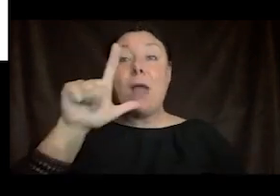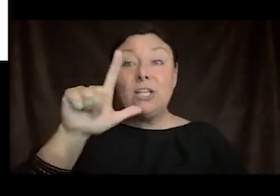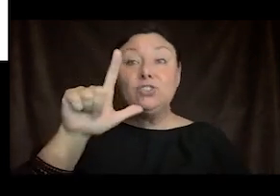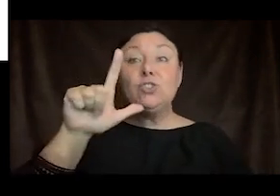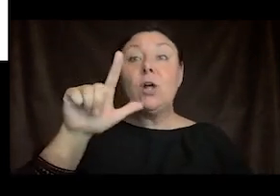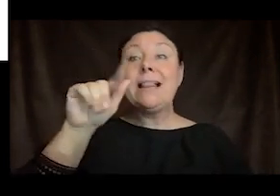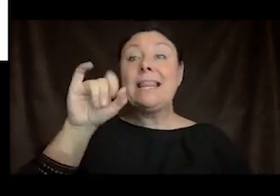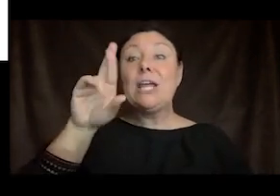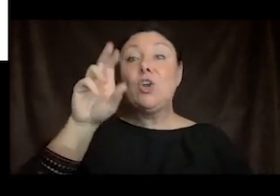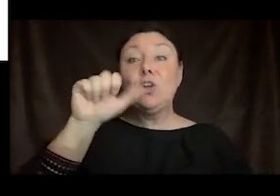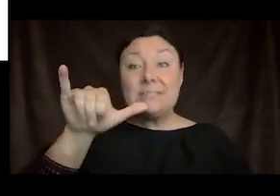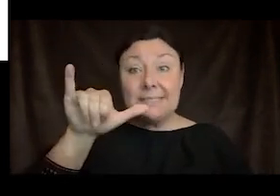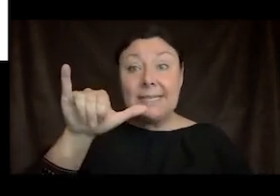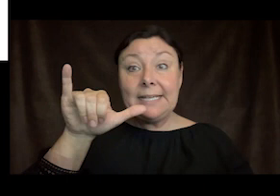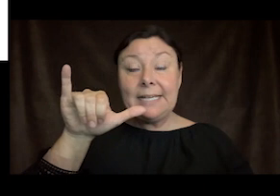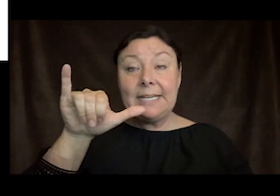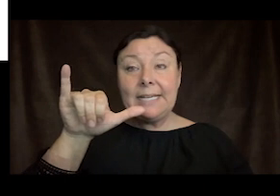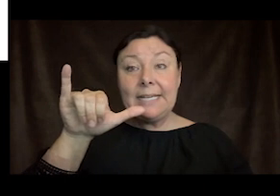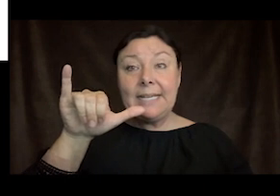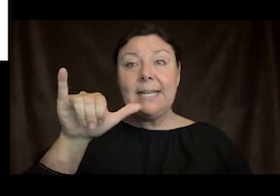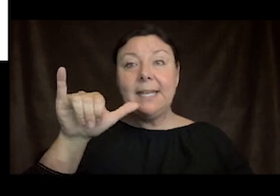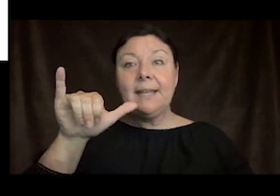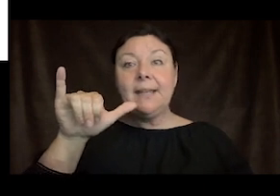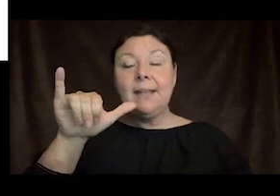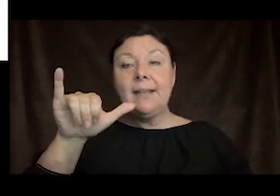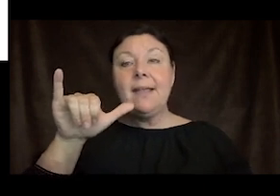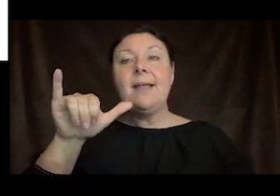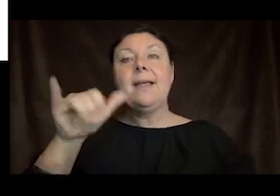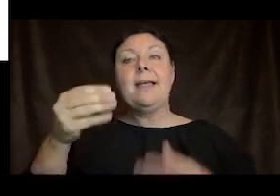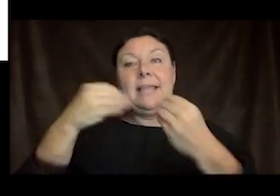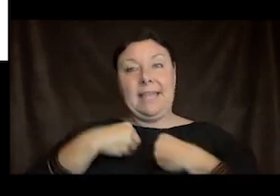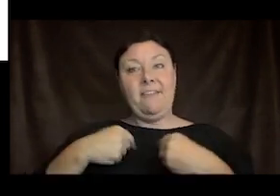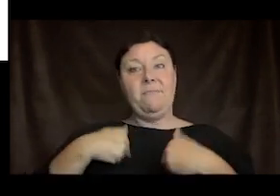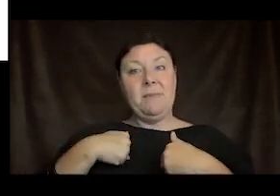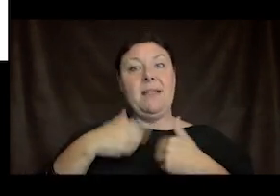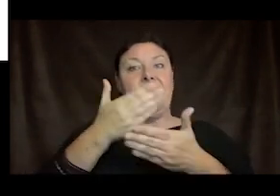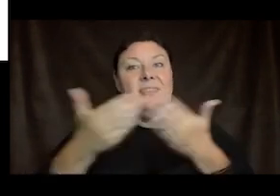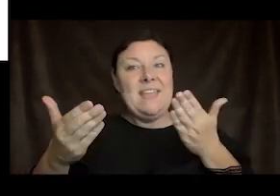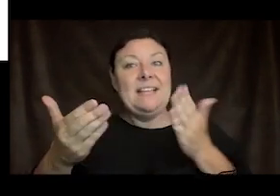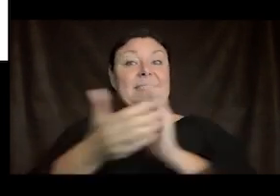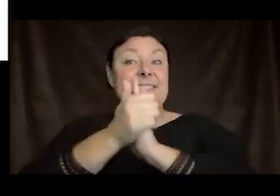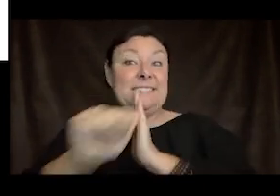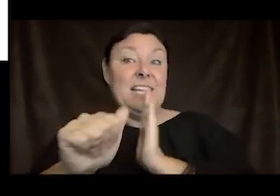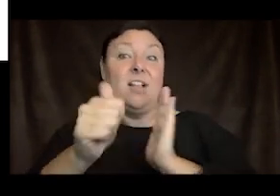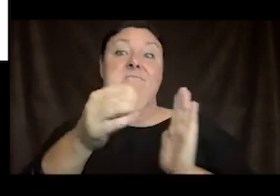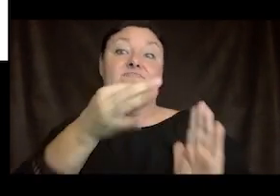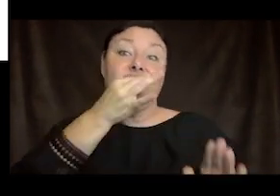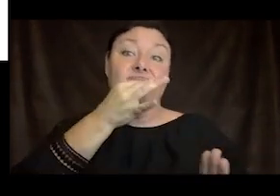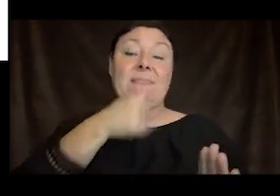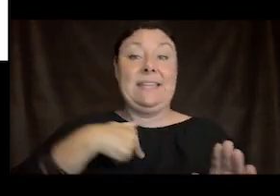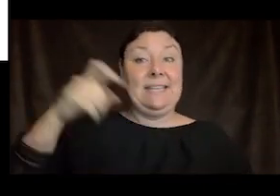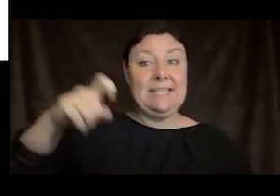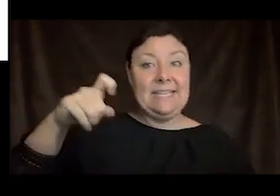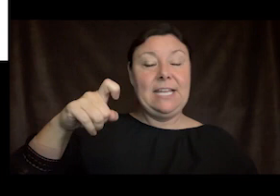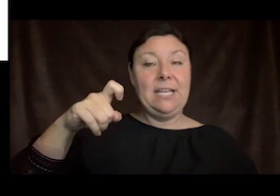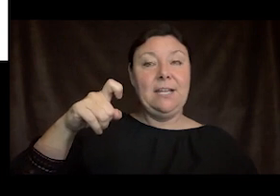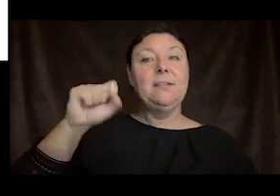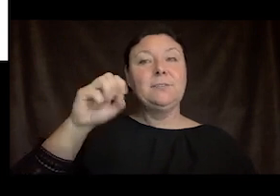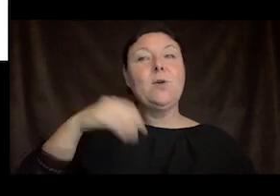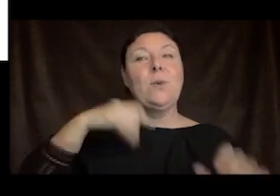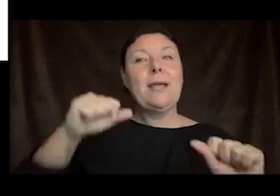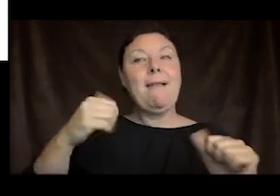can have discourse, so that we can build understanding, so that we can have cross-community,